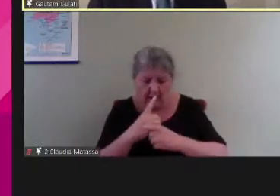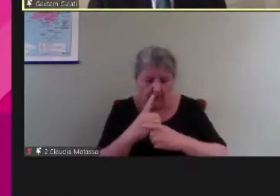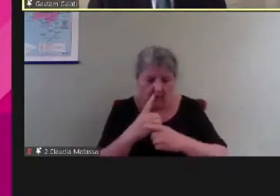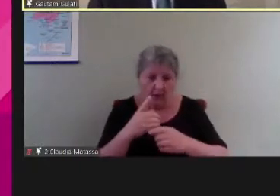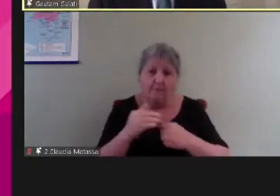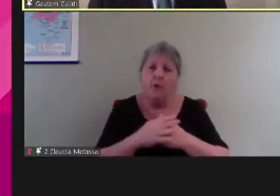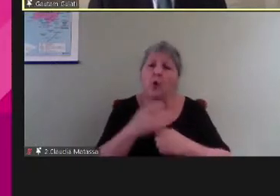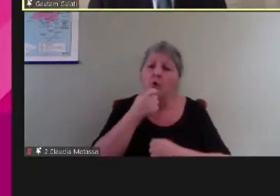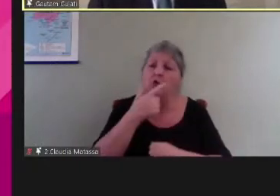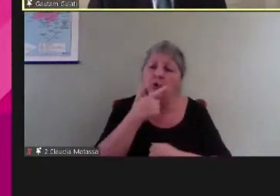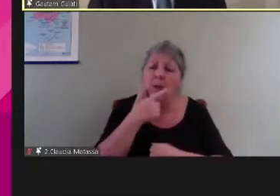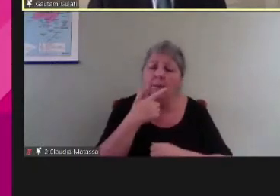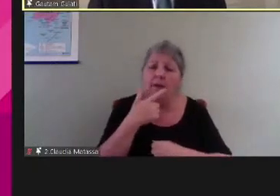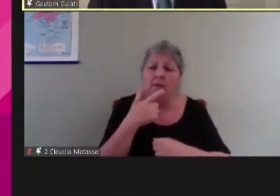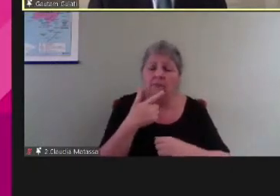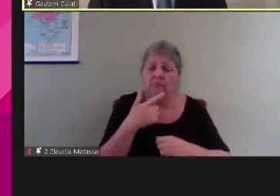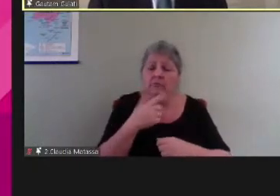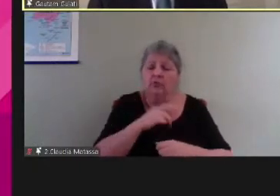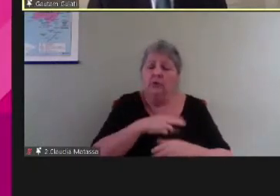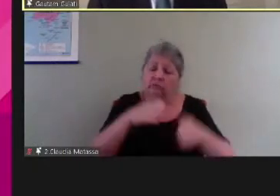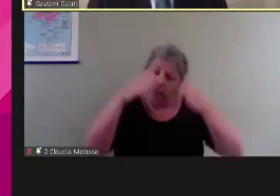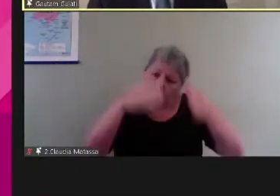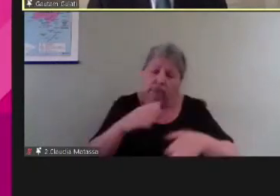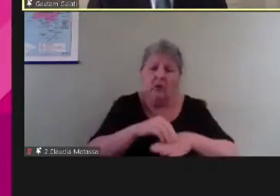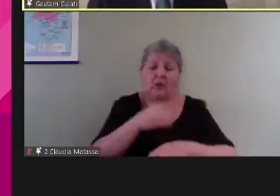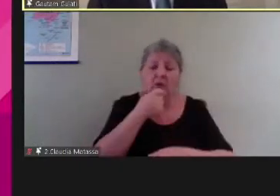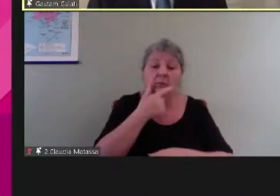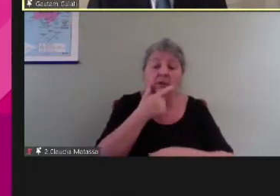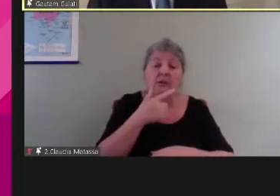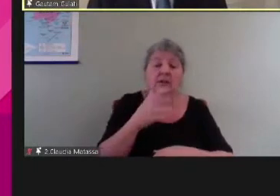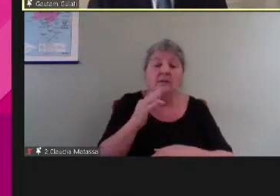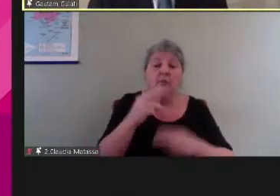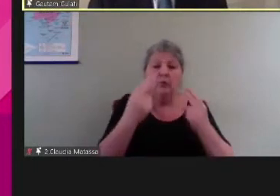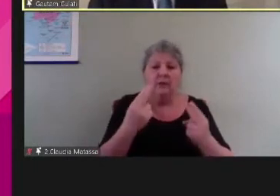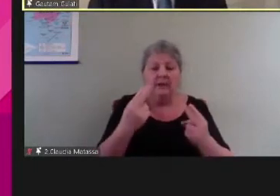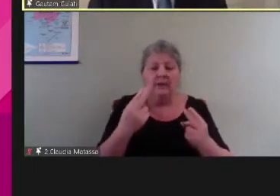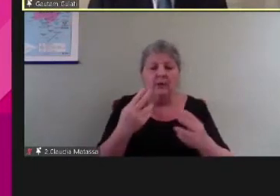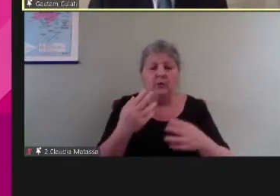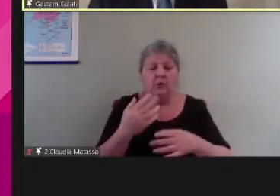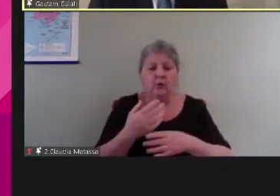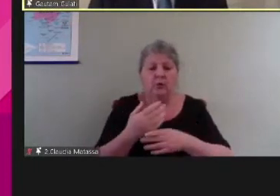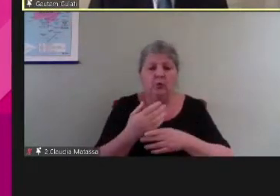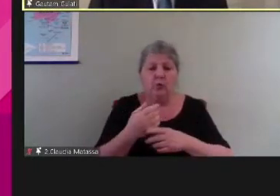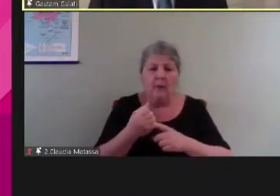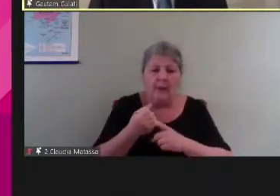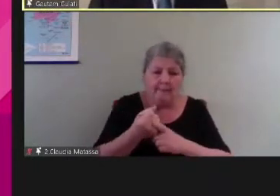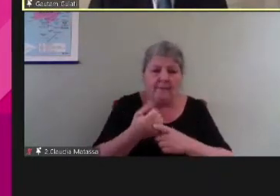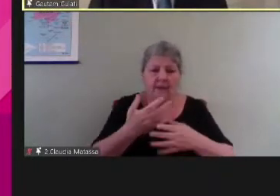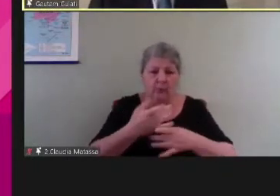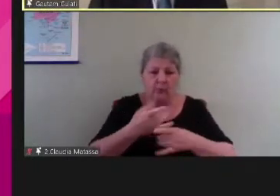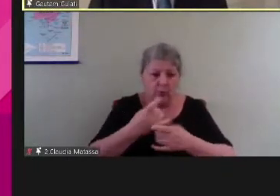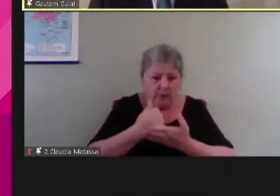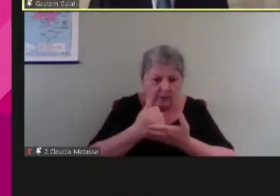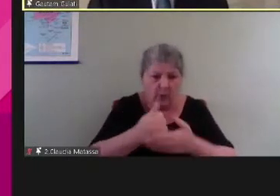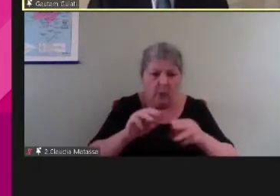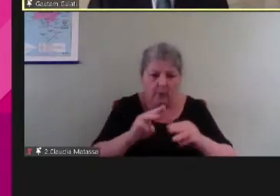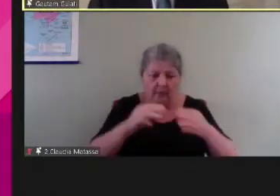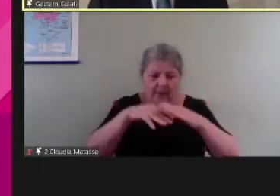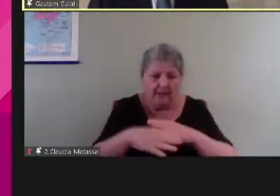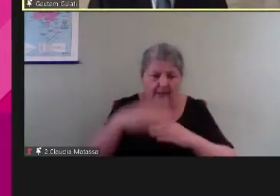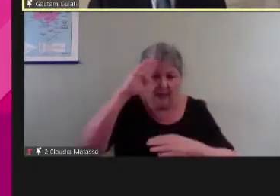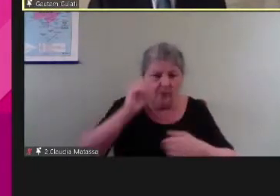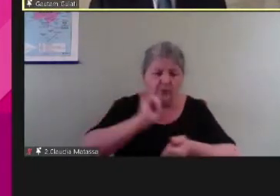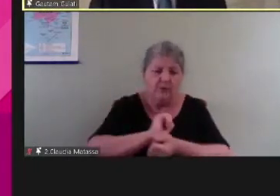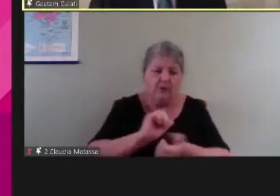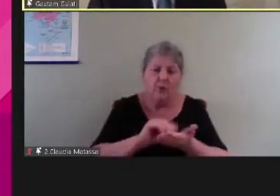and again focus on severe mental illness. Therefore, if we need to impact the prevalence of people with intellectual disabilities in Irish prisons, we have